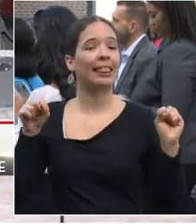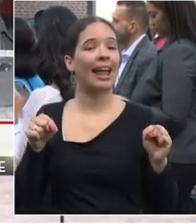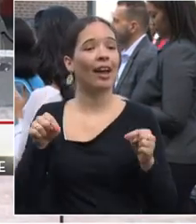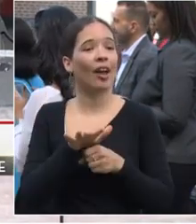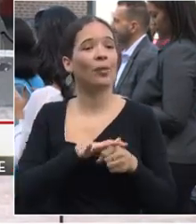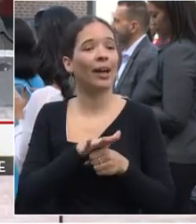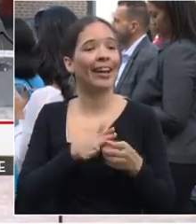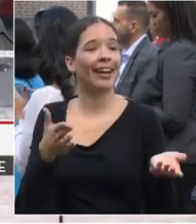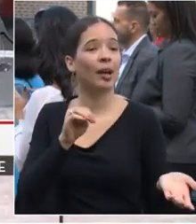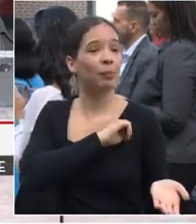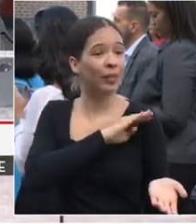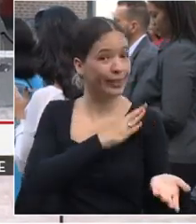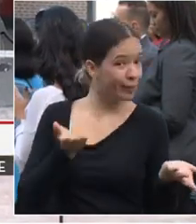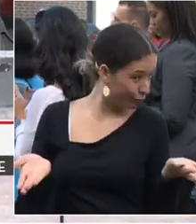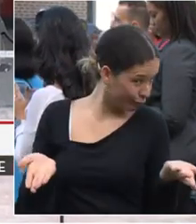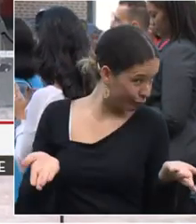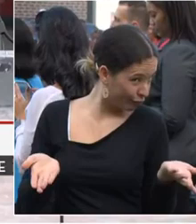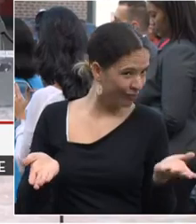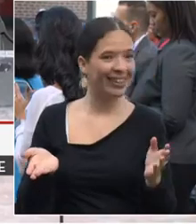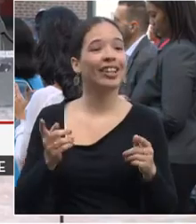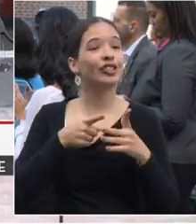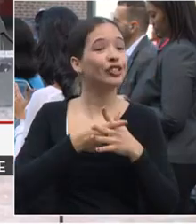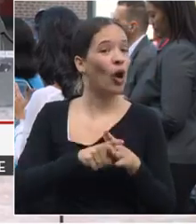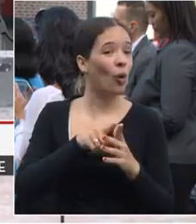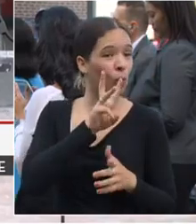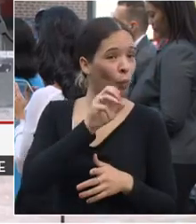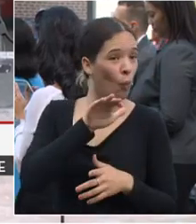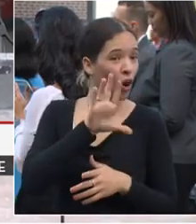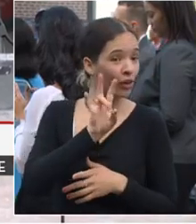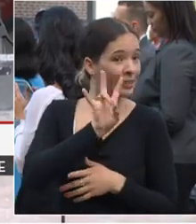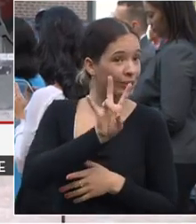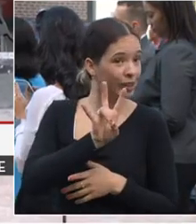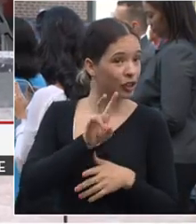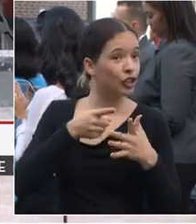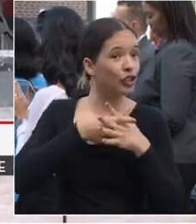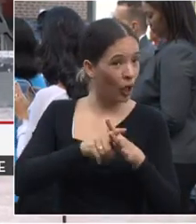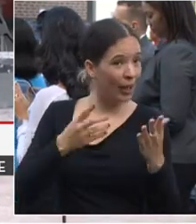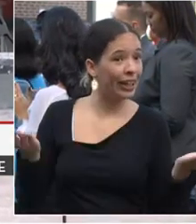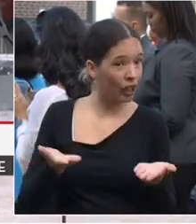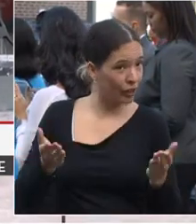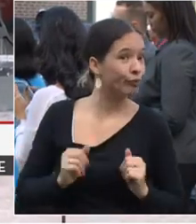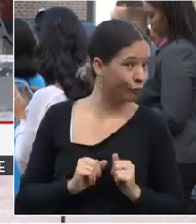wanted to start in Ward 7. We wanted to start on the East End, as Mayor Gray would say.